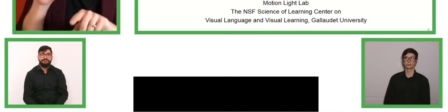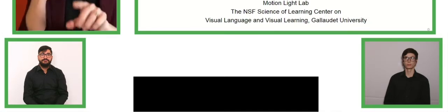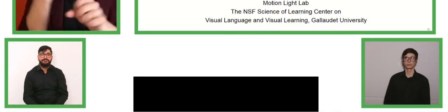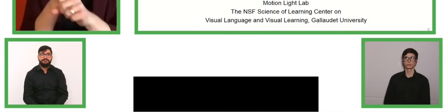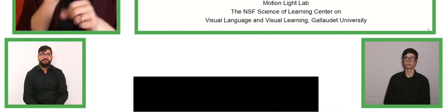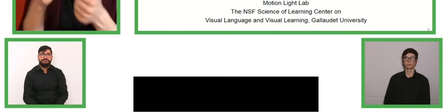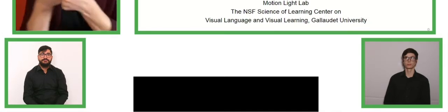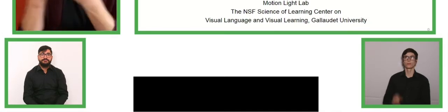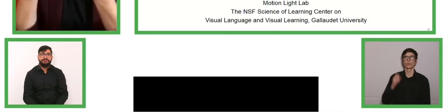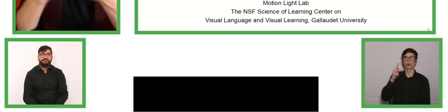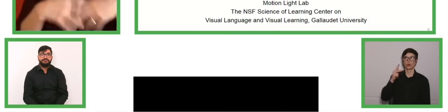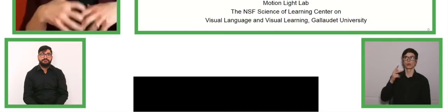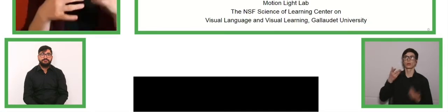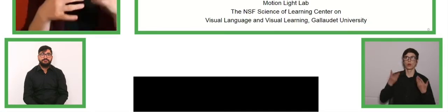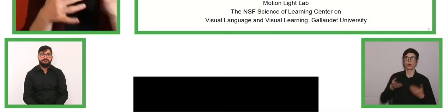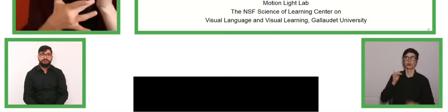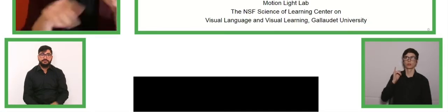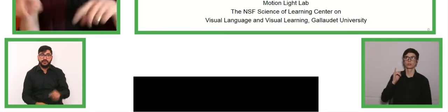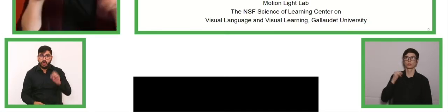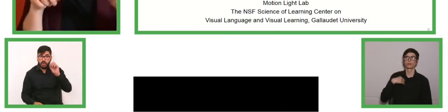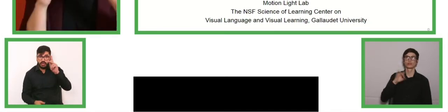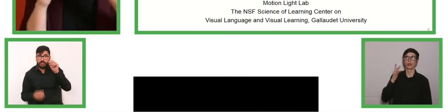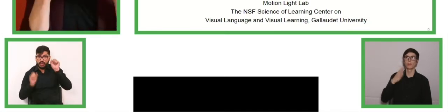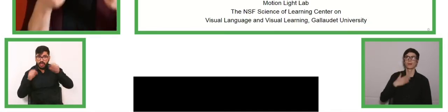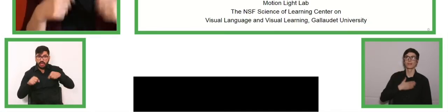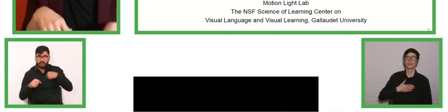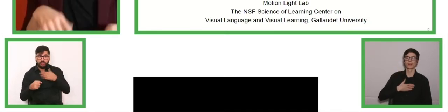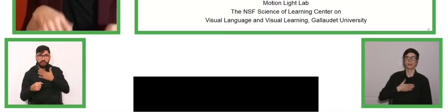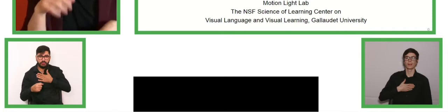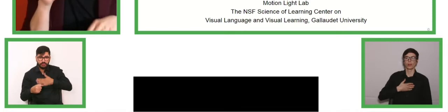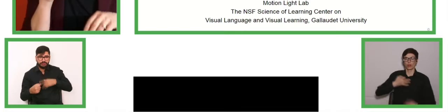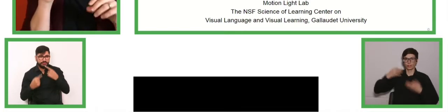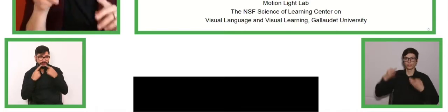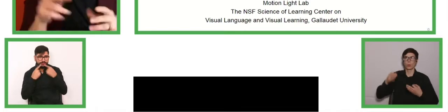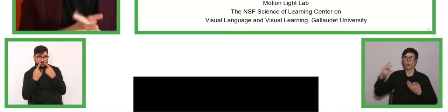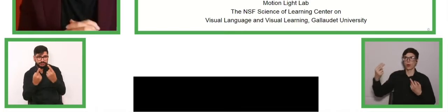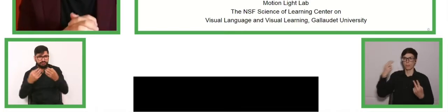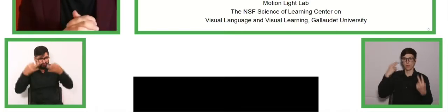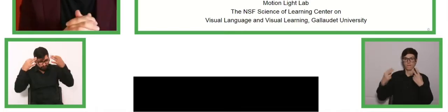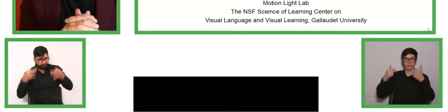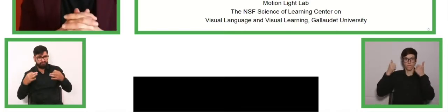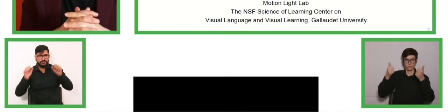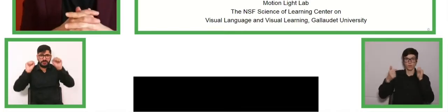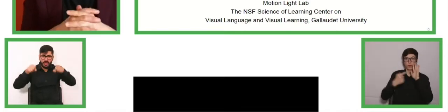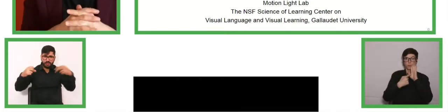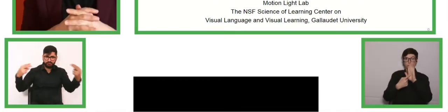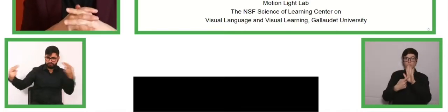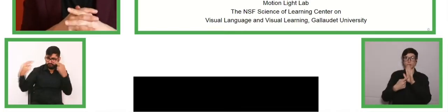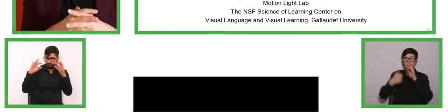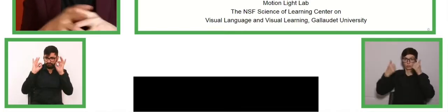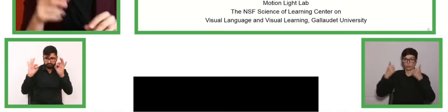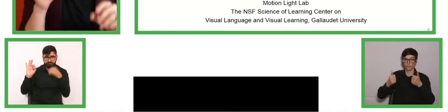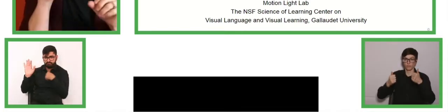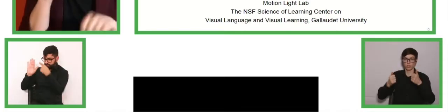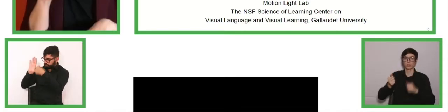All right. Sorry. I just wanted to make sure that I could see myself on the live presentation. Wonderful.